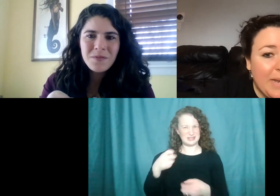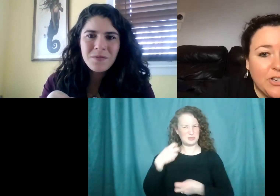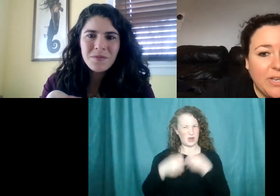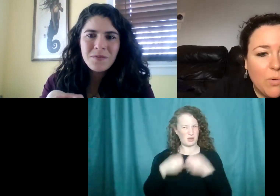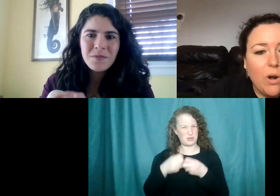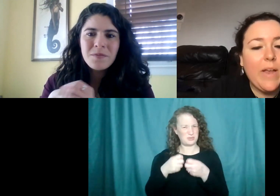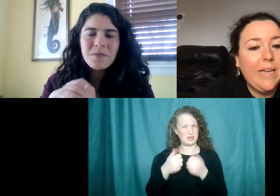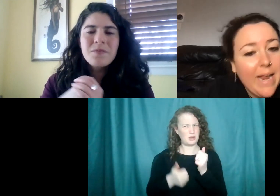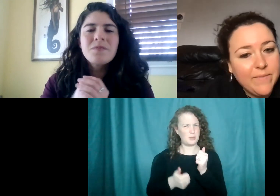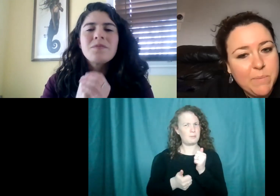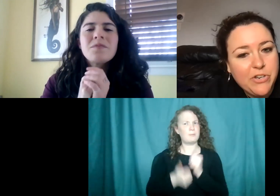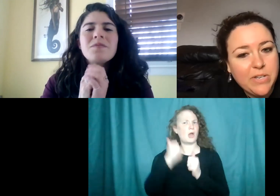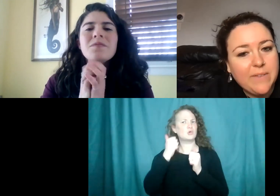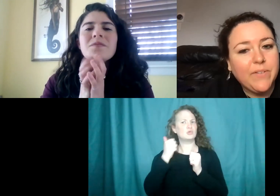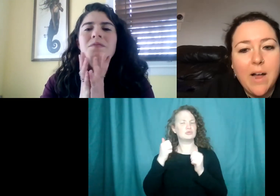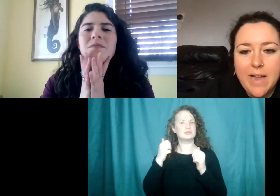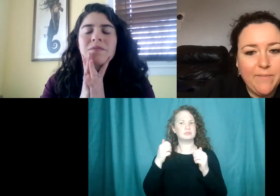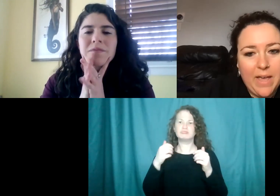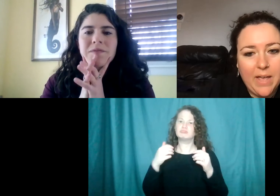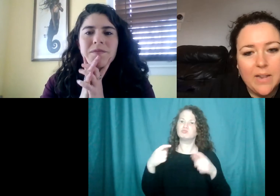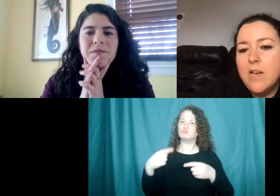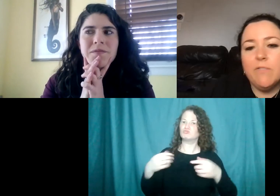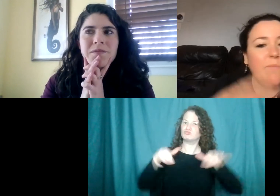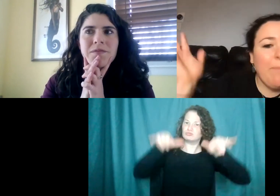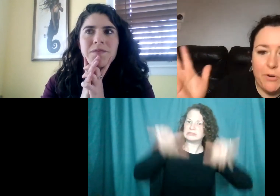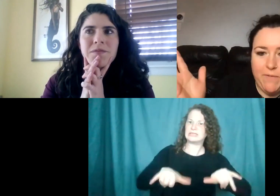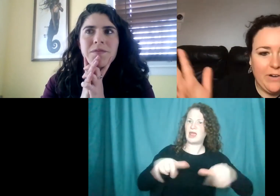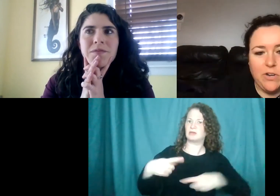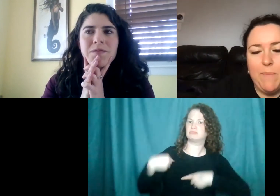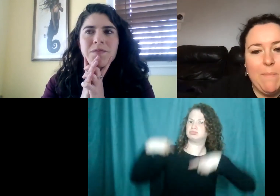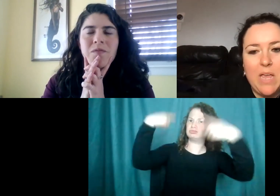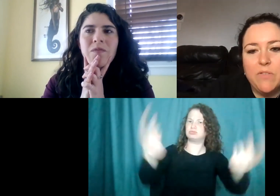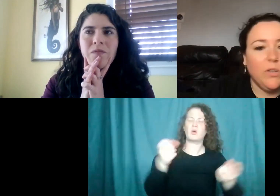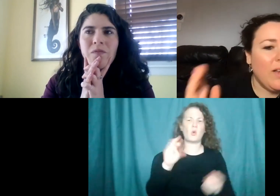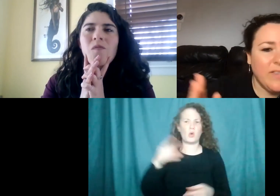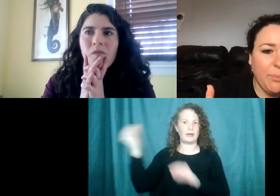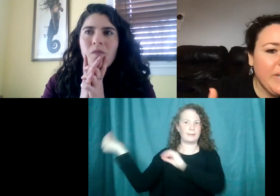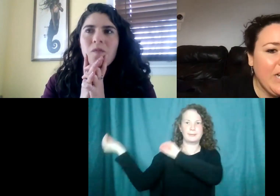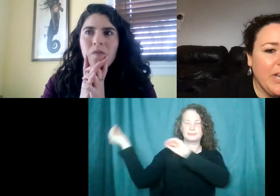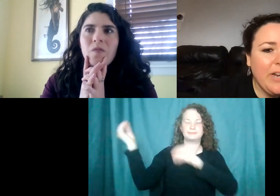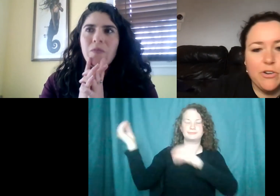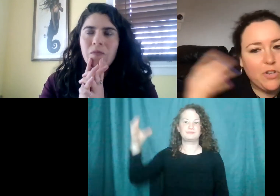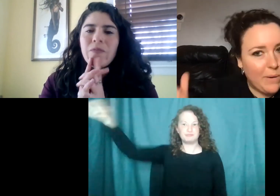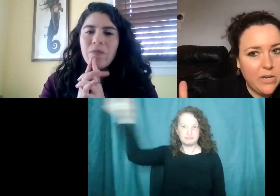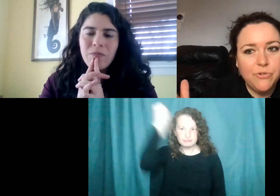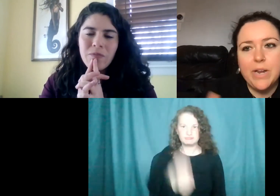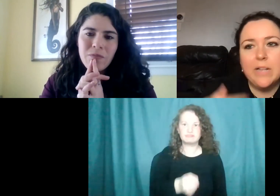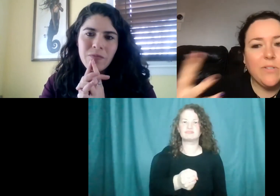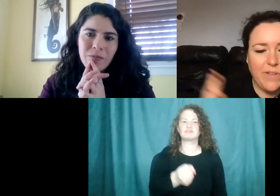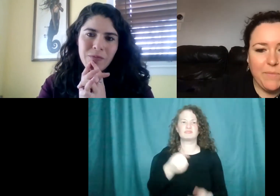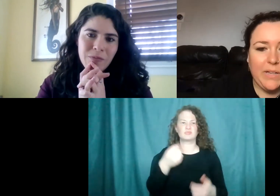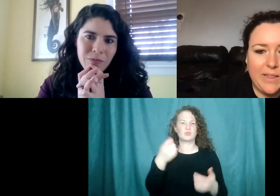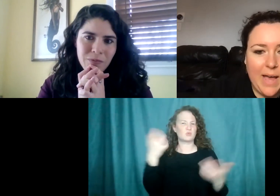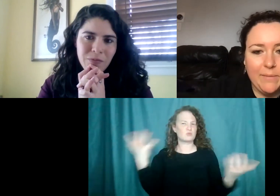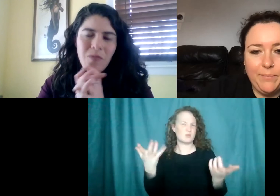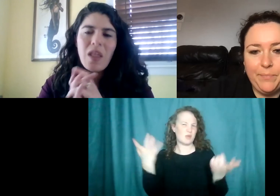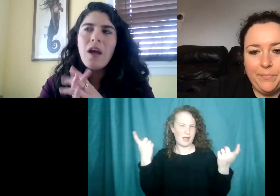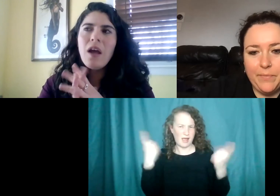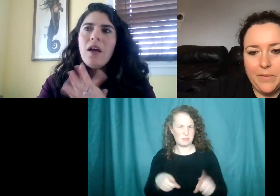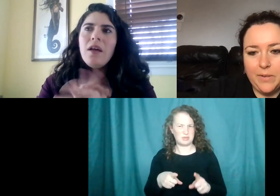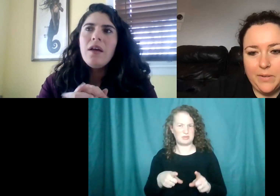introduced species, or are they native species that have gotten out of hand from some other factor, maybe the loss of predation or too many nutrients or something like